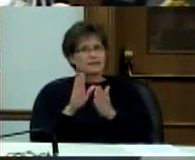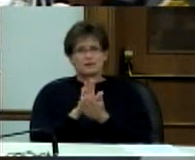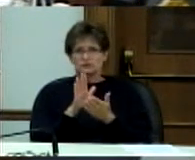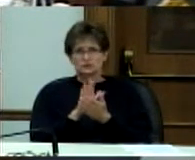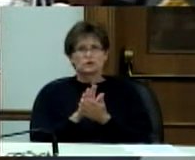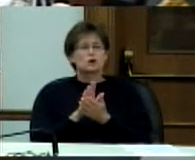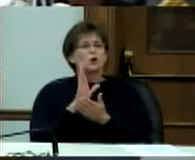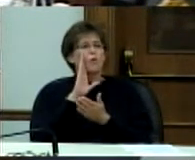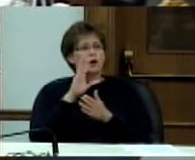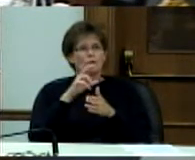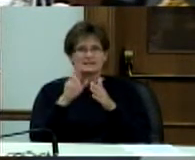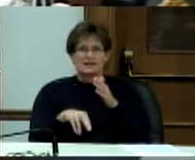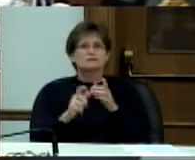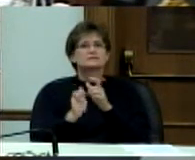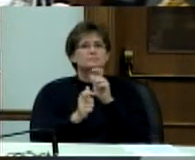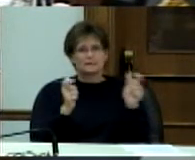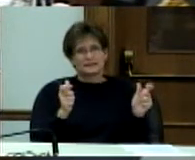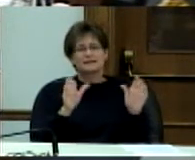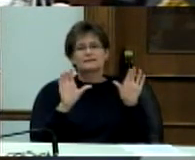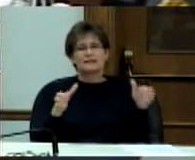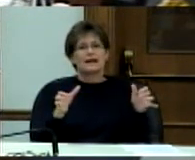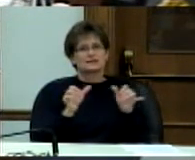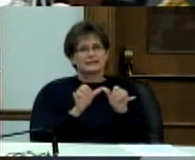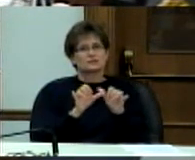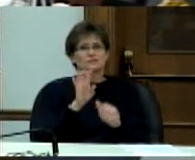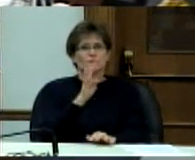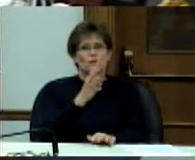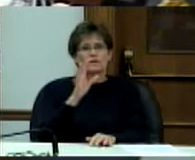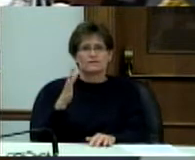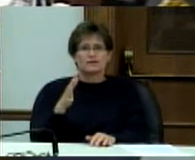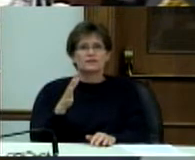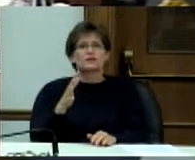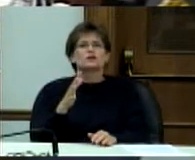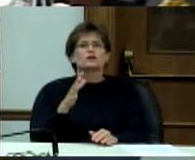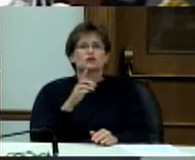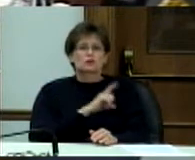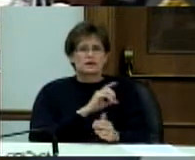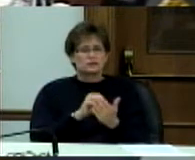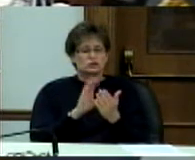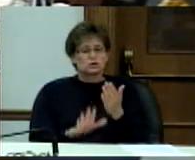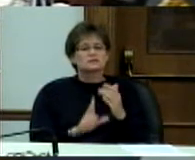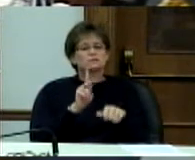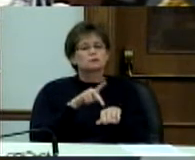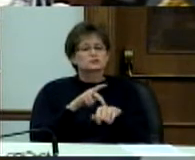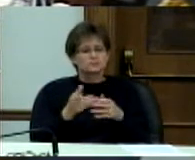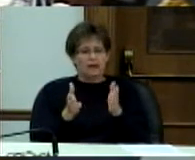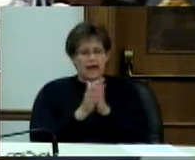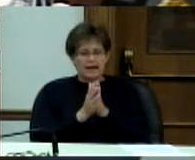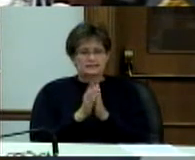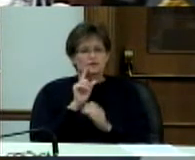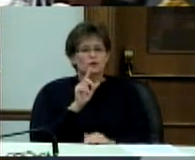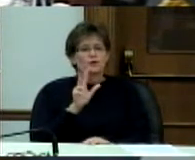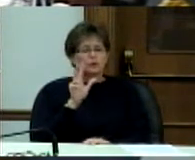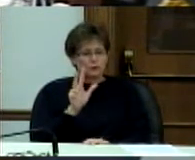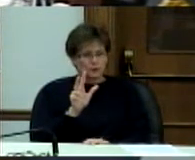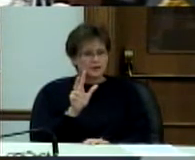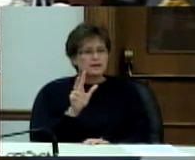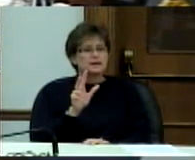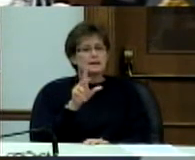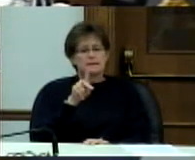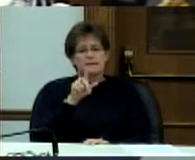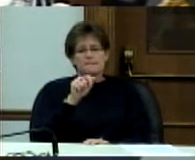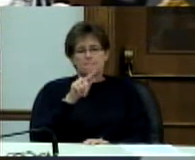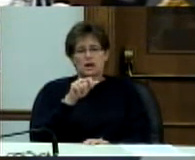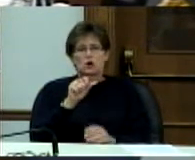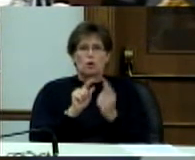at the elementary school, which will result this year in some large class sizes at the 4th and 5th grade. The principals have requested asked for